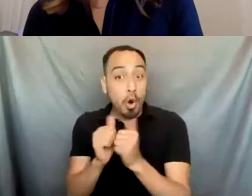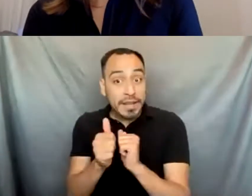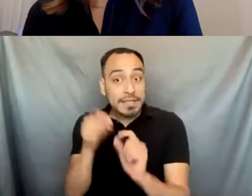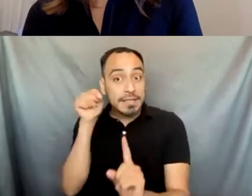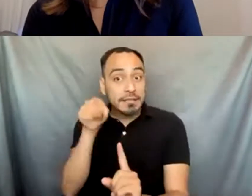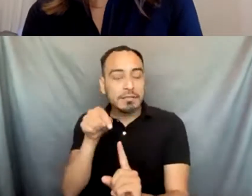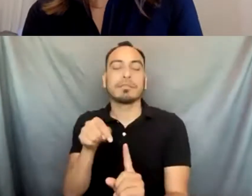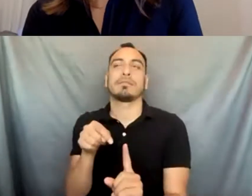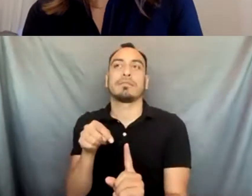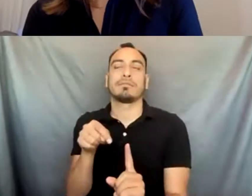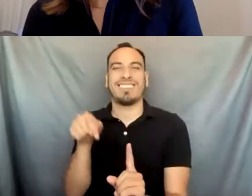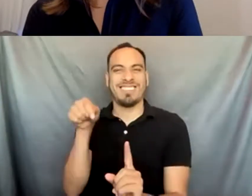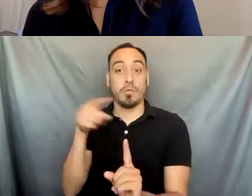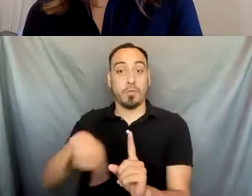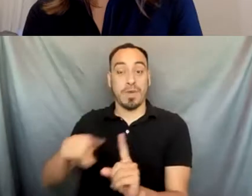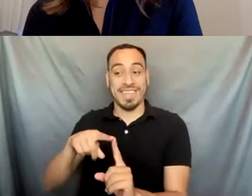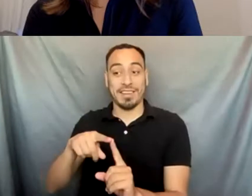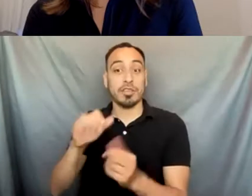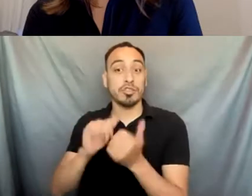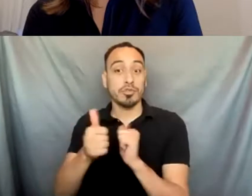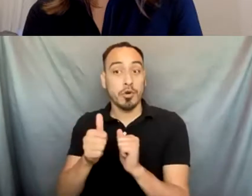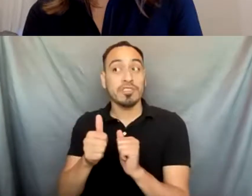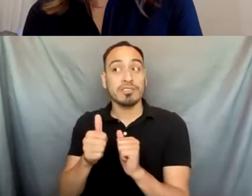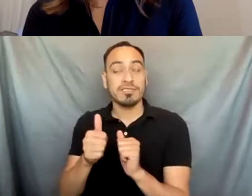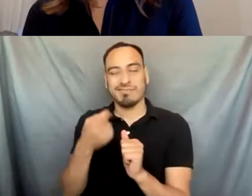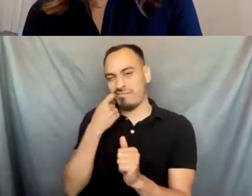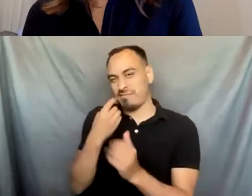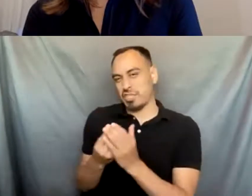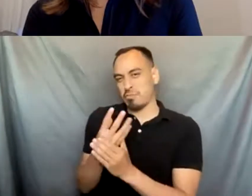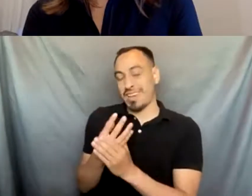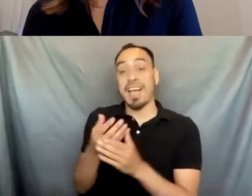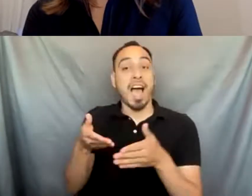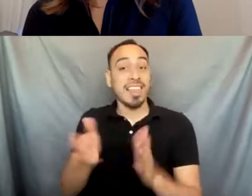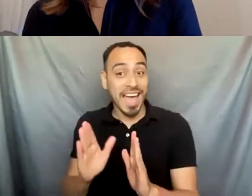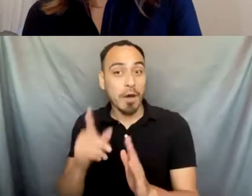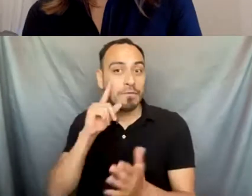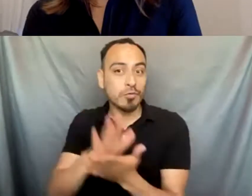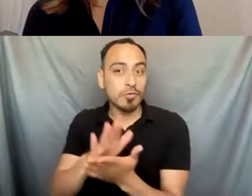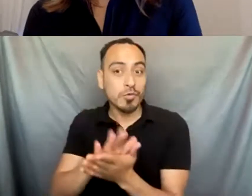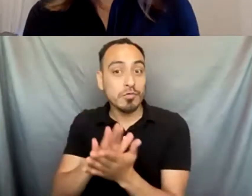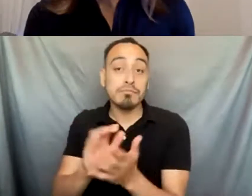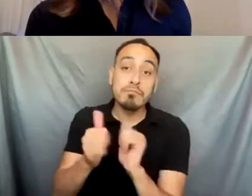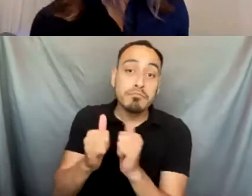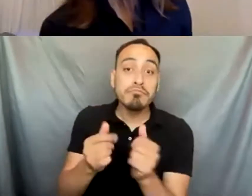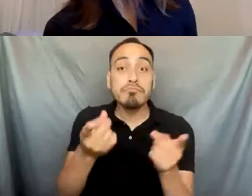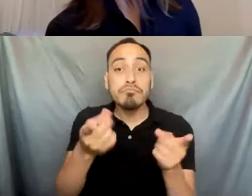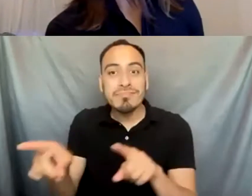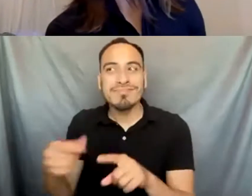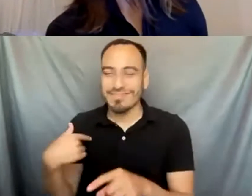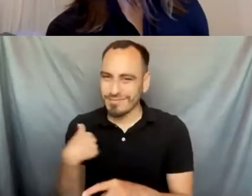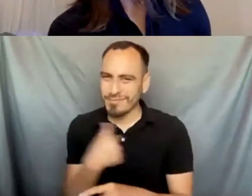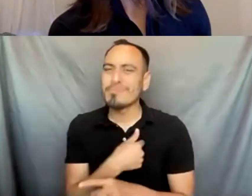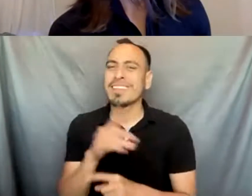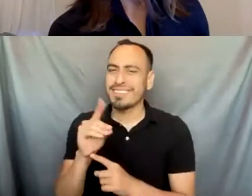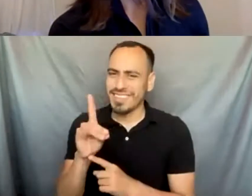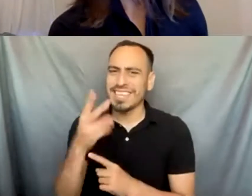when this spring, when sports were again allowed in school settings, we did see quite a few cases